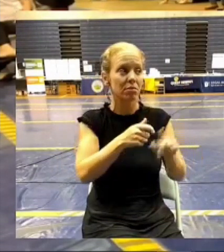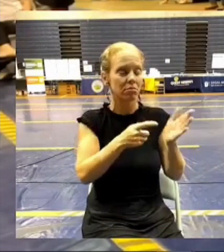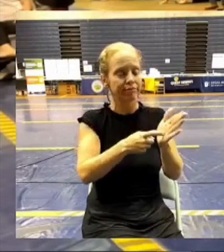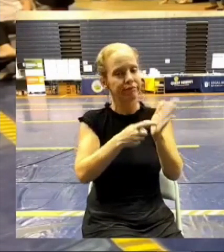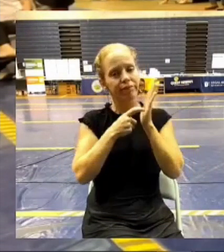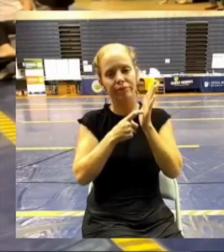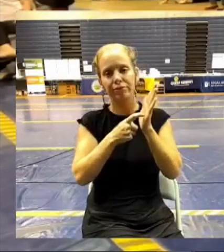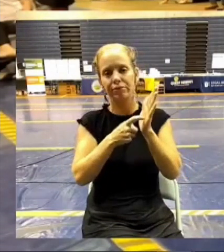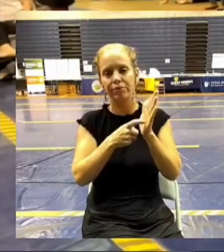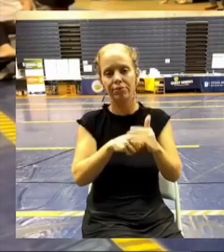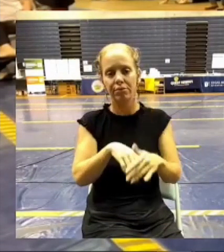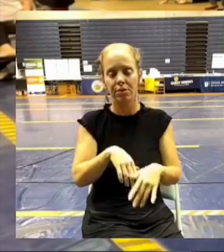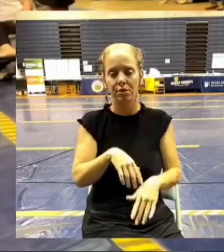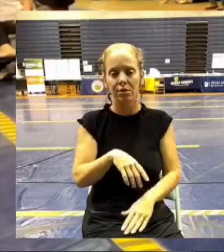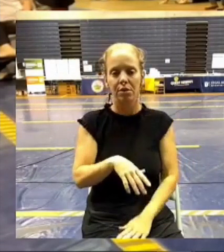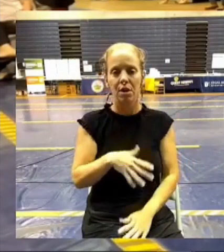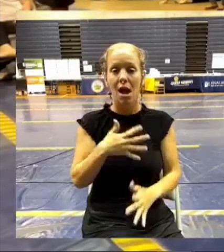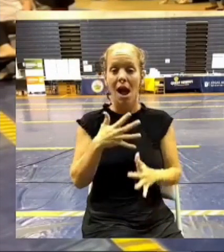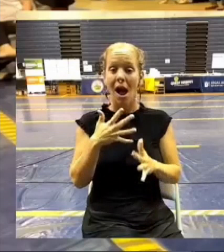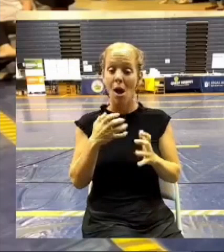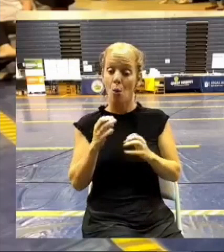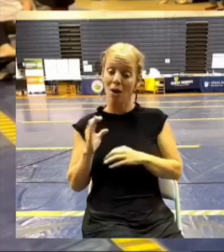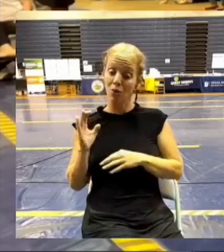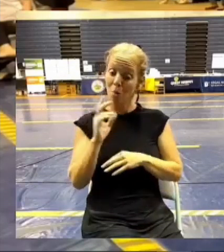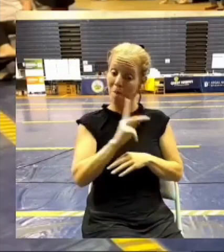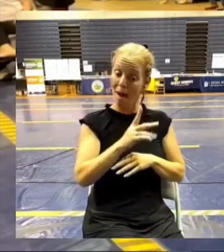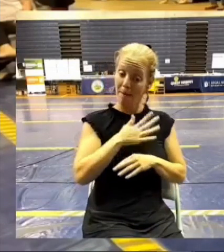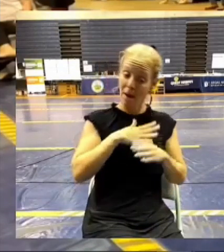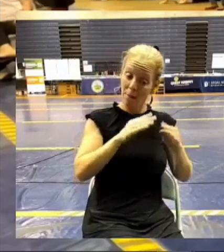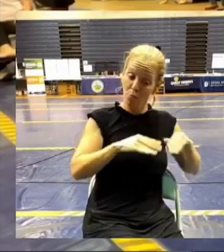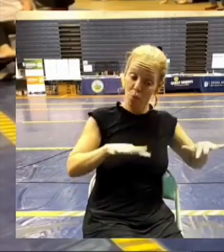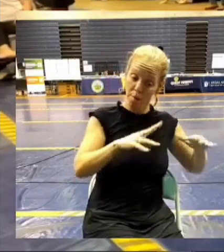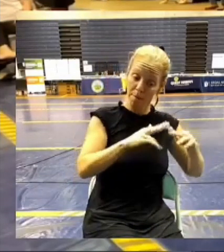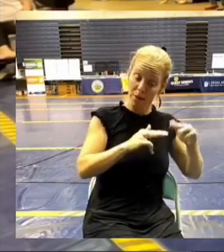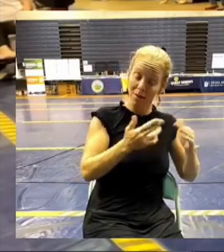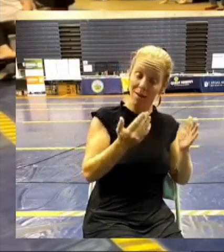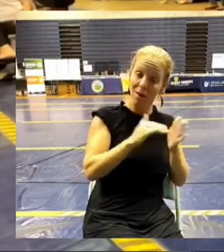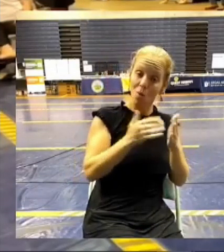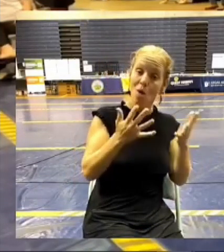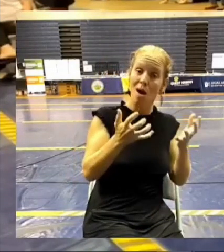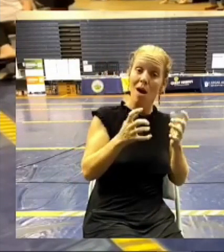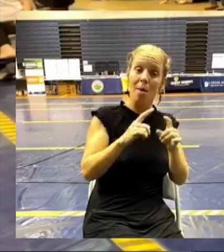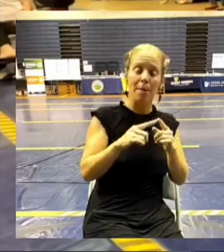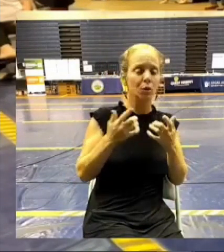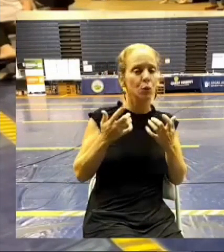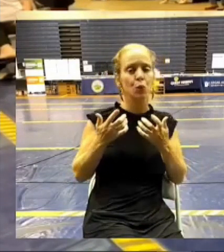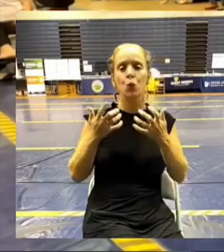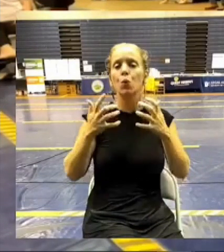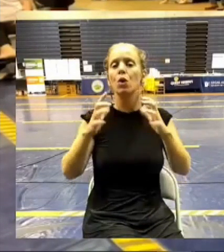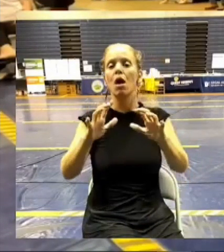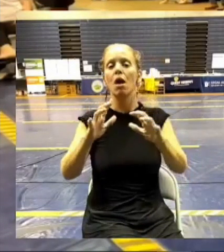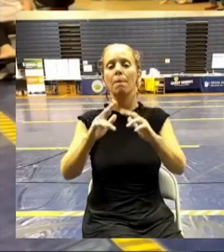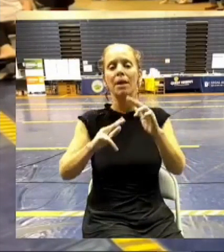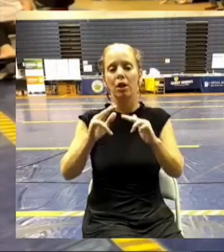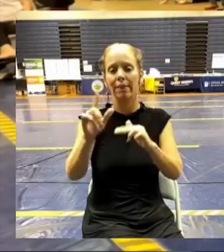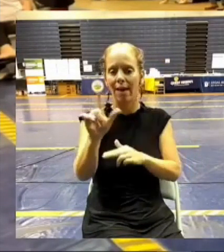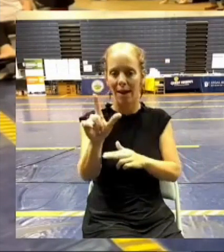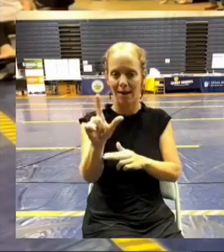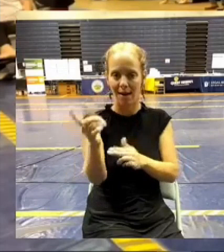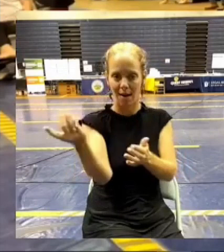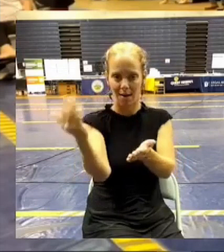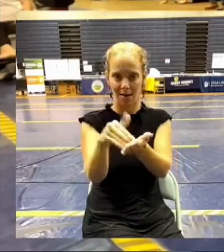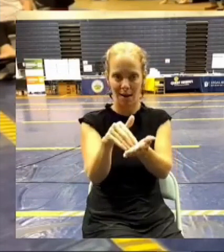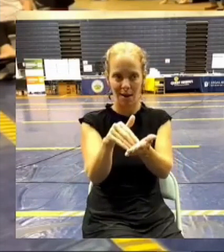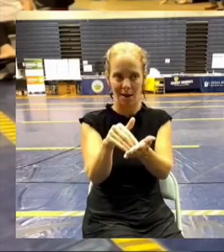That is a must, because as much as I want to get back to my property and rebuild my home, I do not want to rebuild